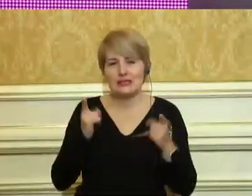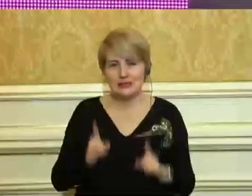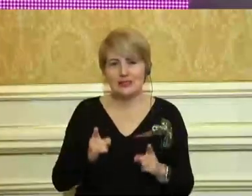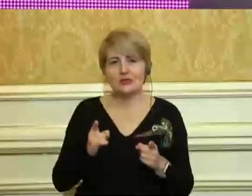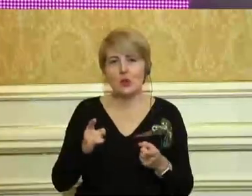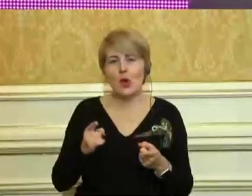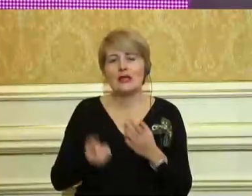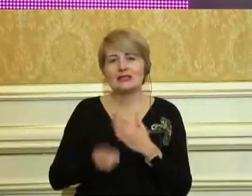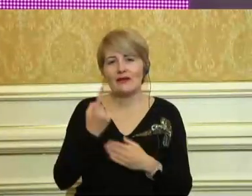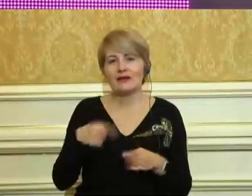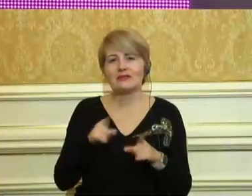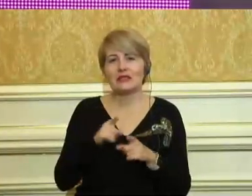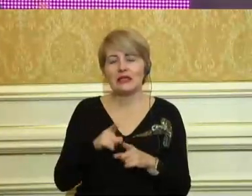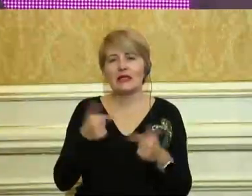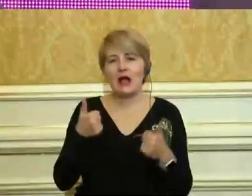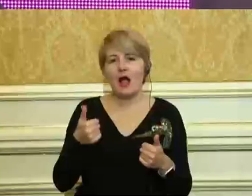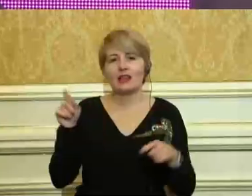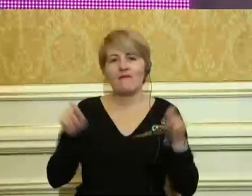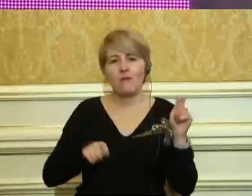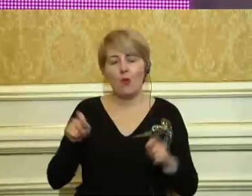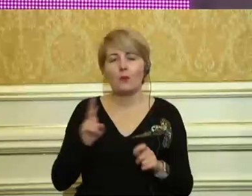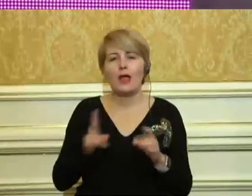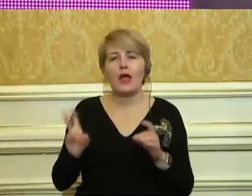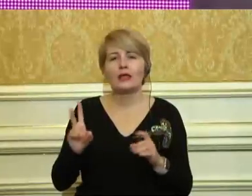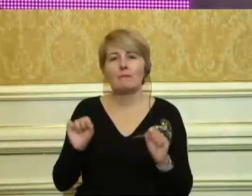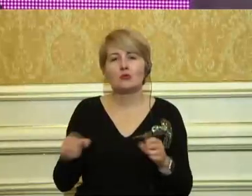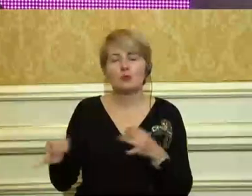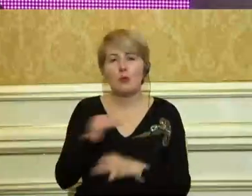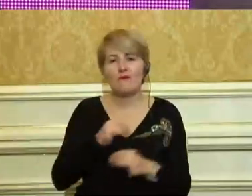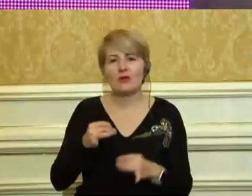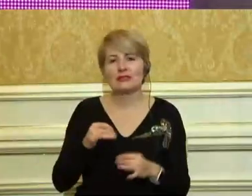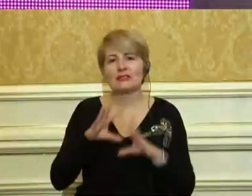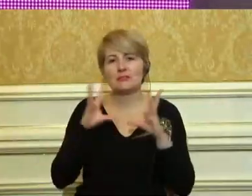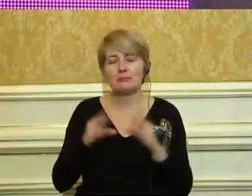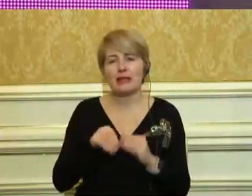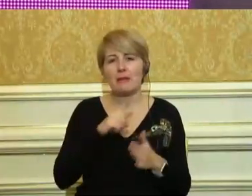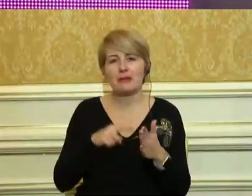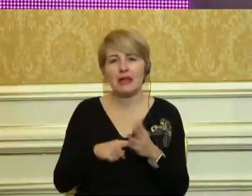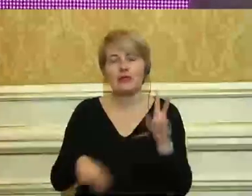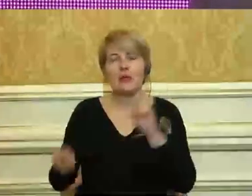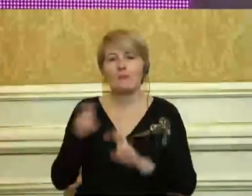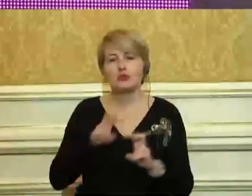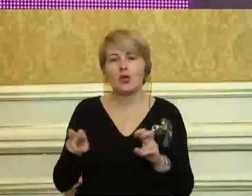is continued. And then we do have the very interesting forum, and we can discuss our common